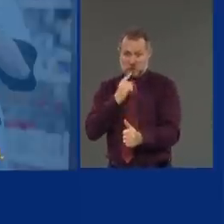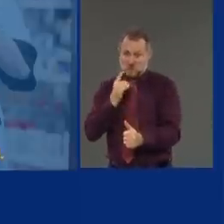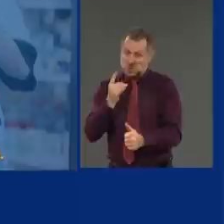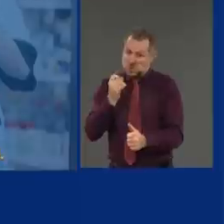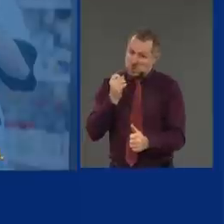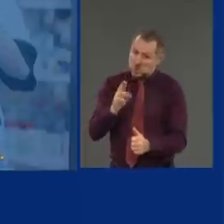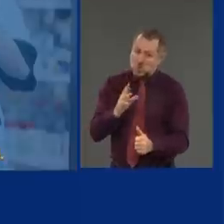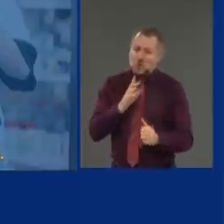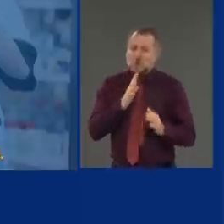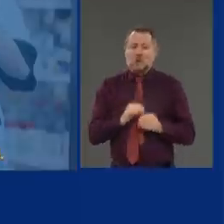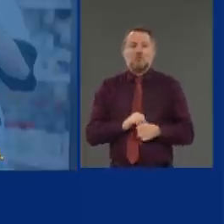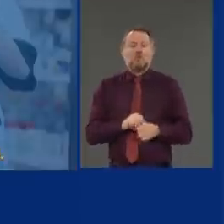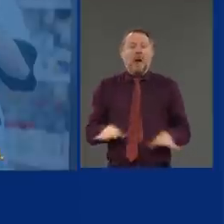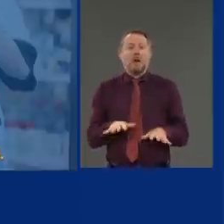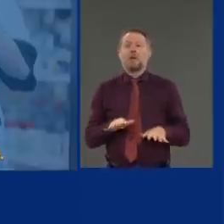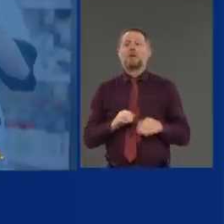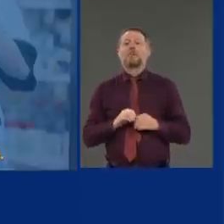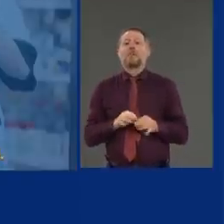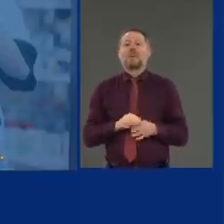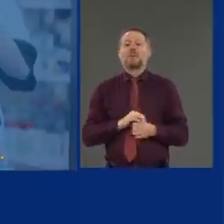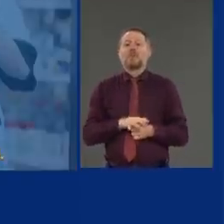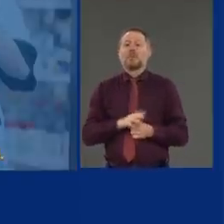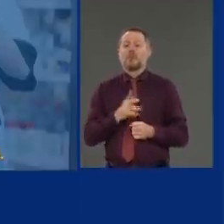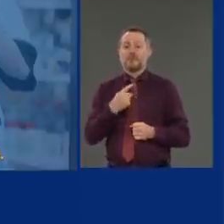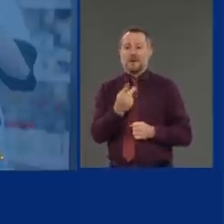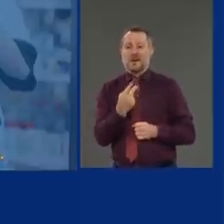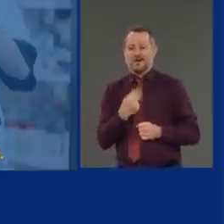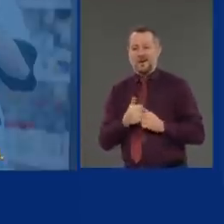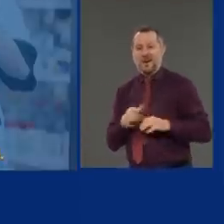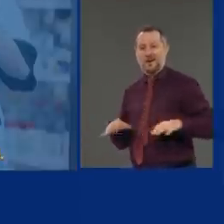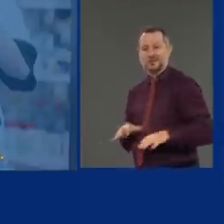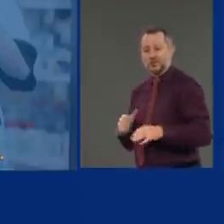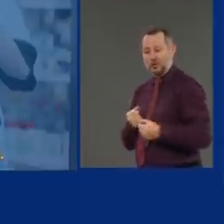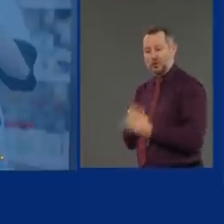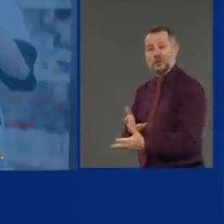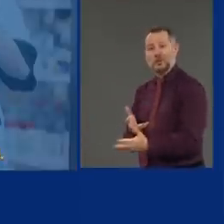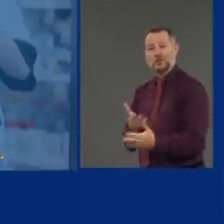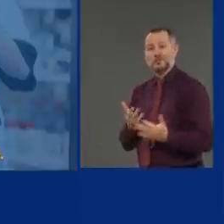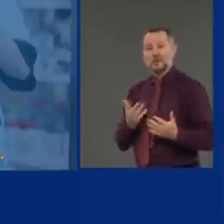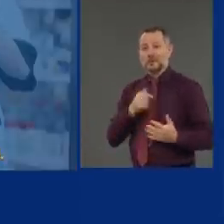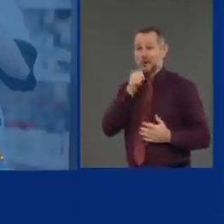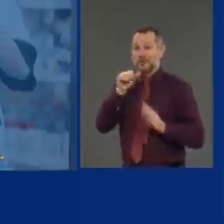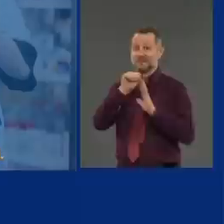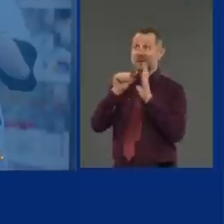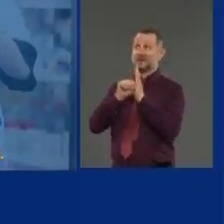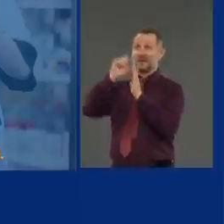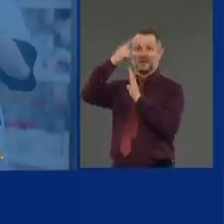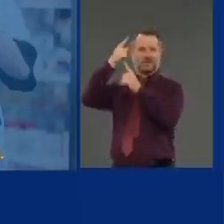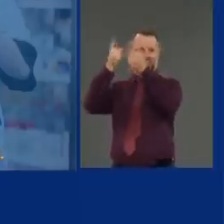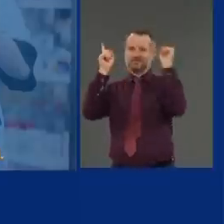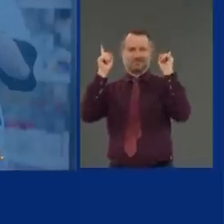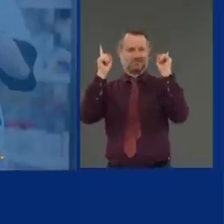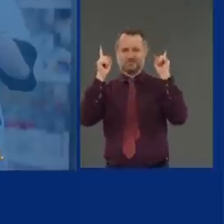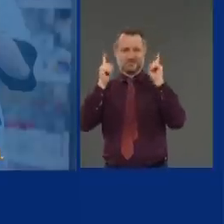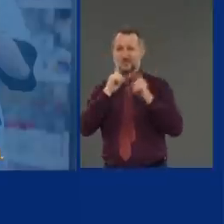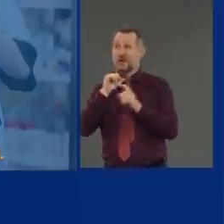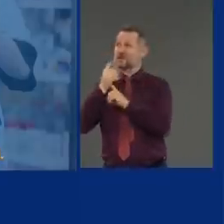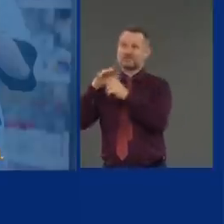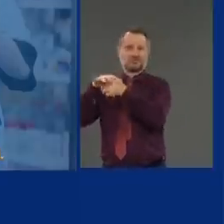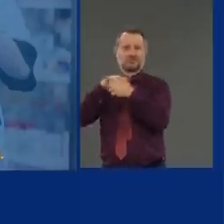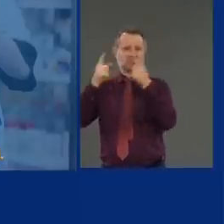government, not state government, not city government, not the federal government. This has always been about